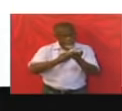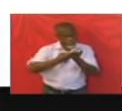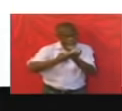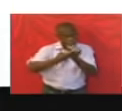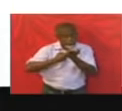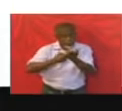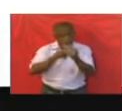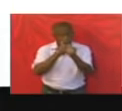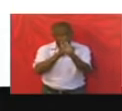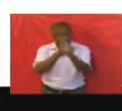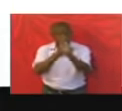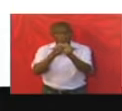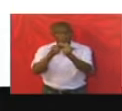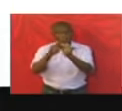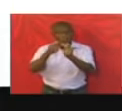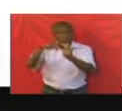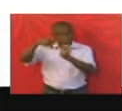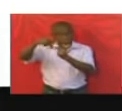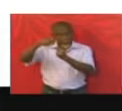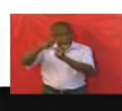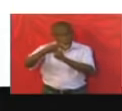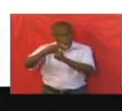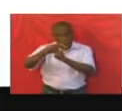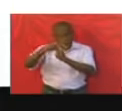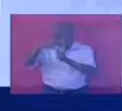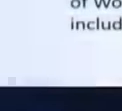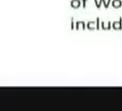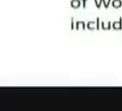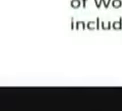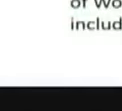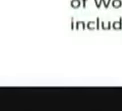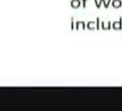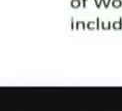we are about to roll this out. Next slide, please.